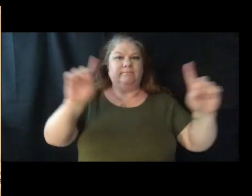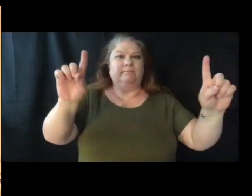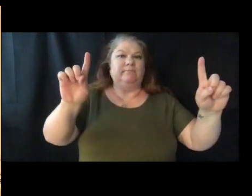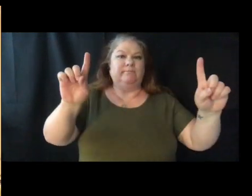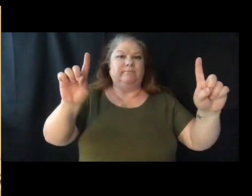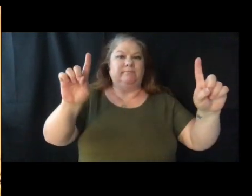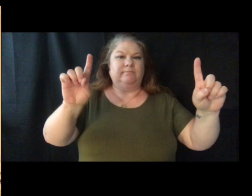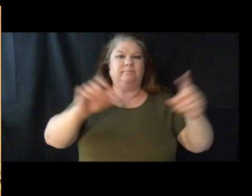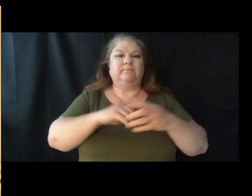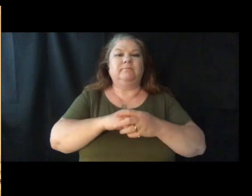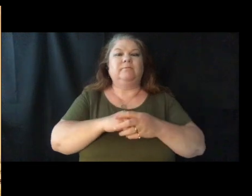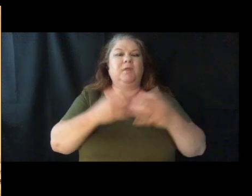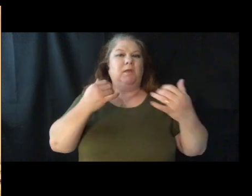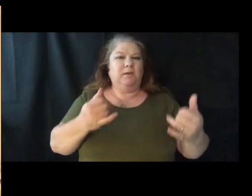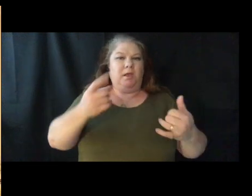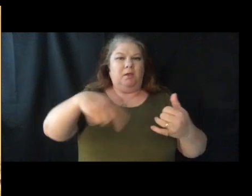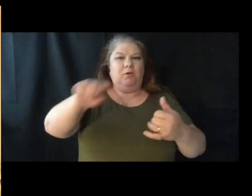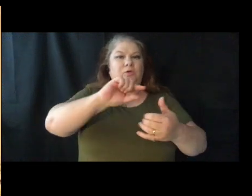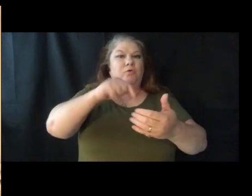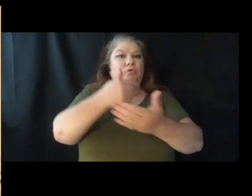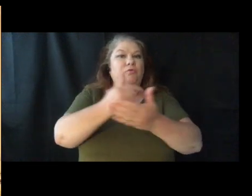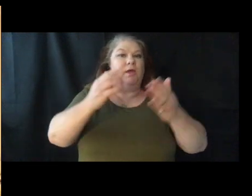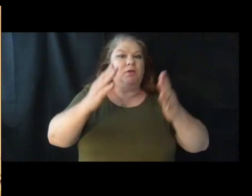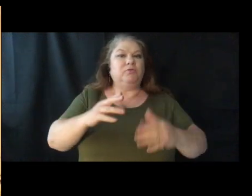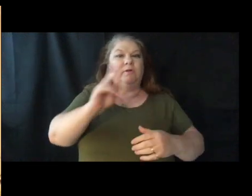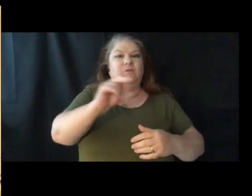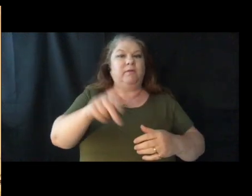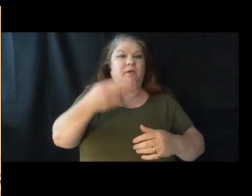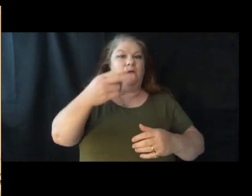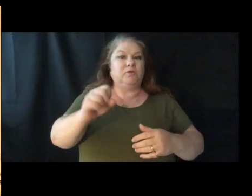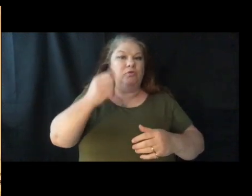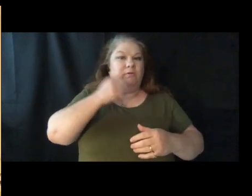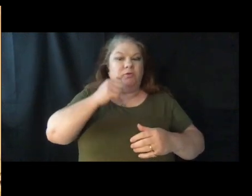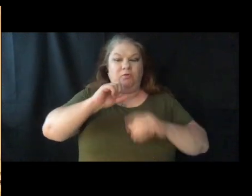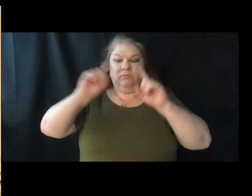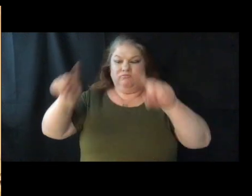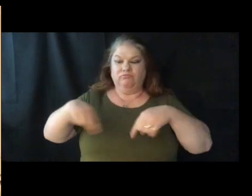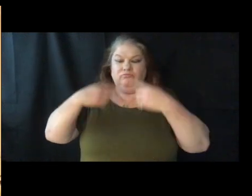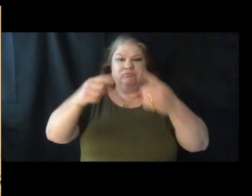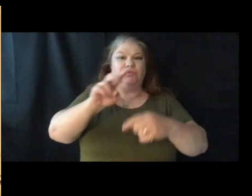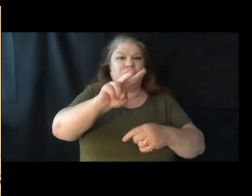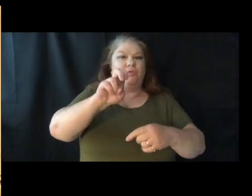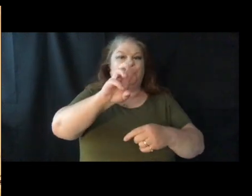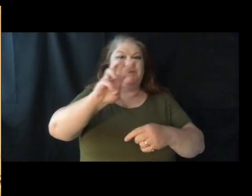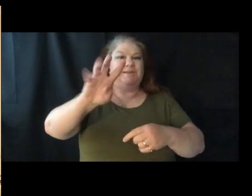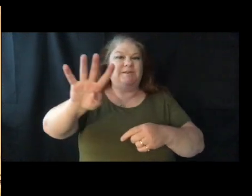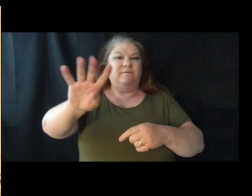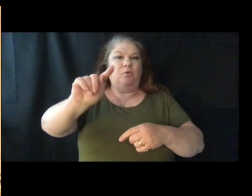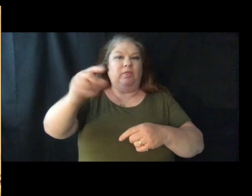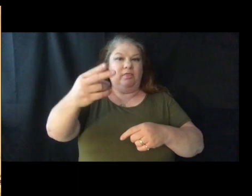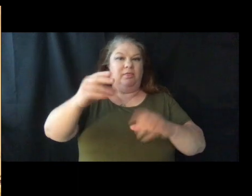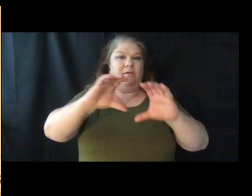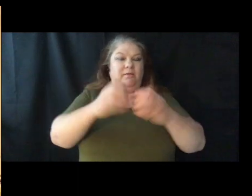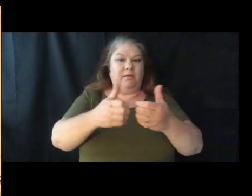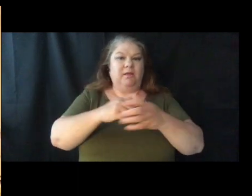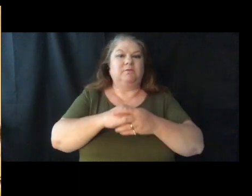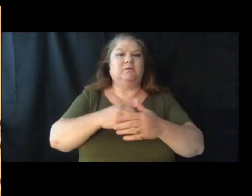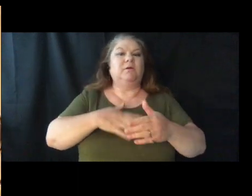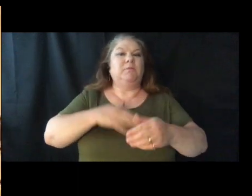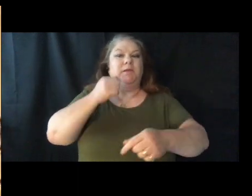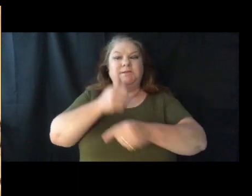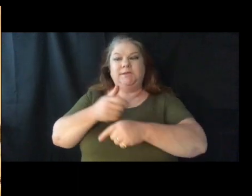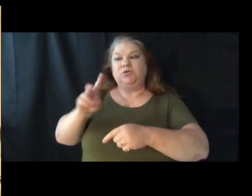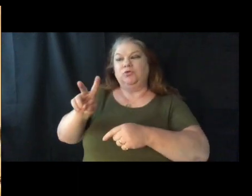You made it. You now are a graduate of the Philadelphia High School for Girls, representing the 264th class. My sisters